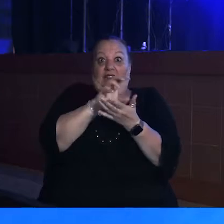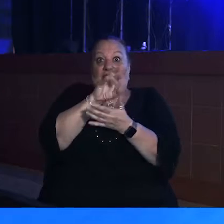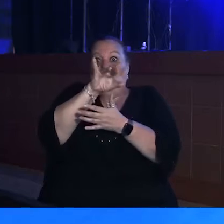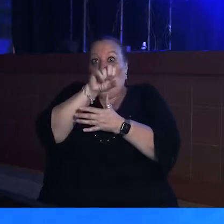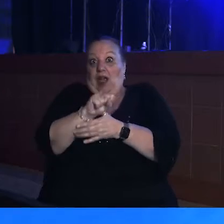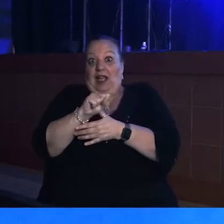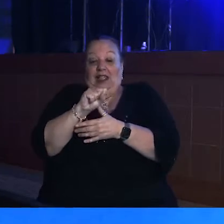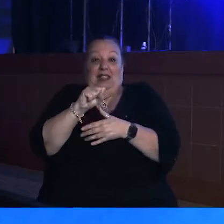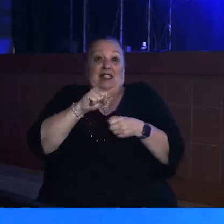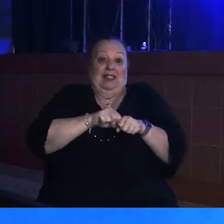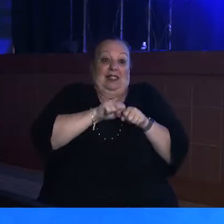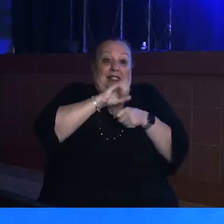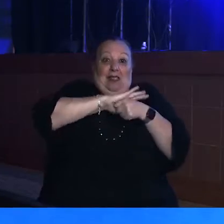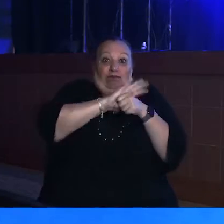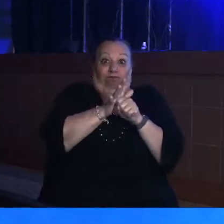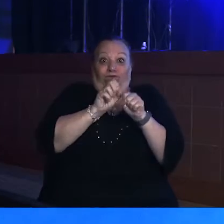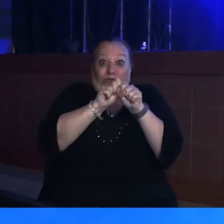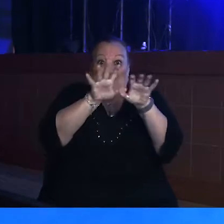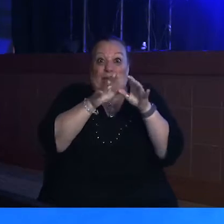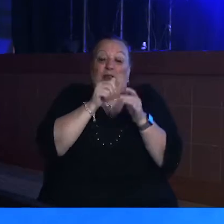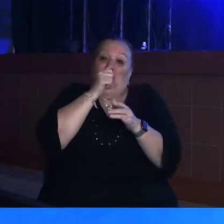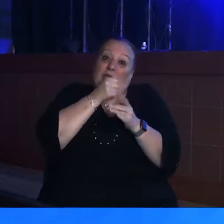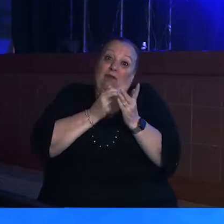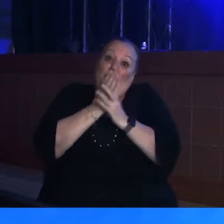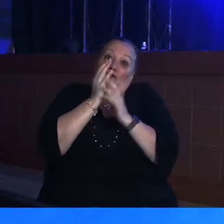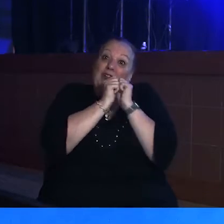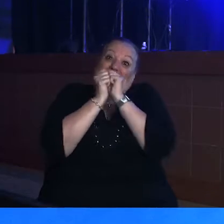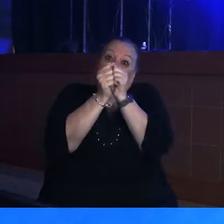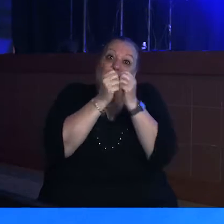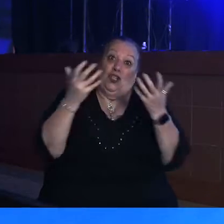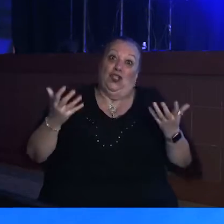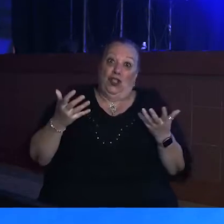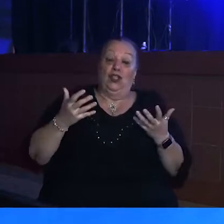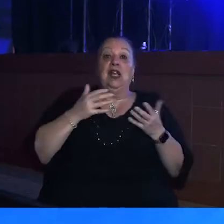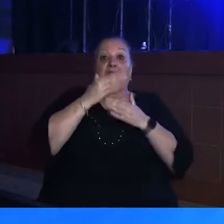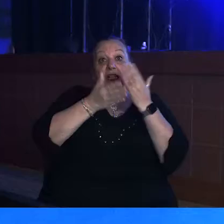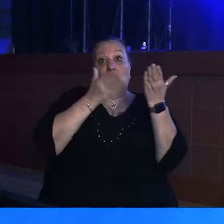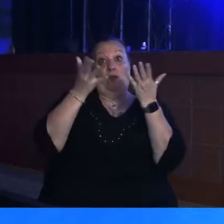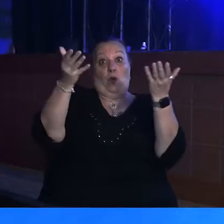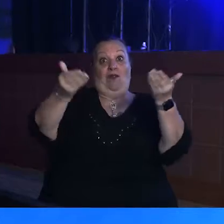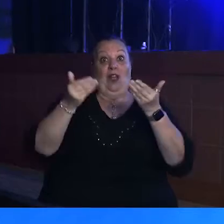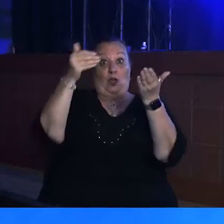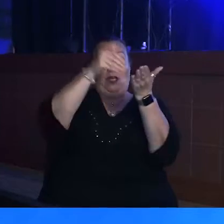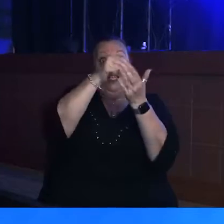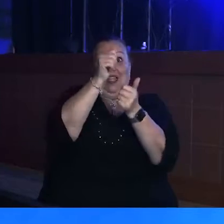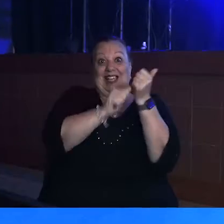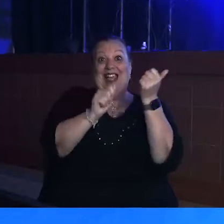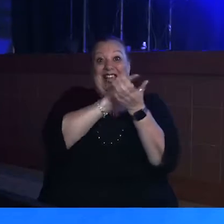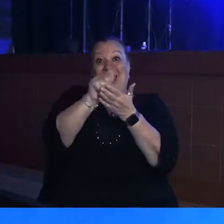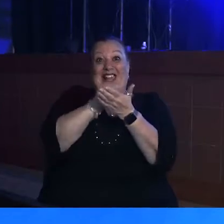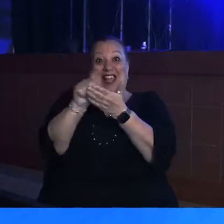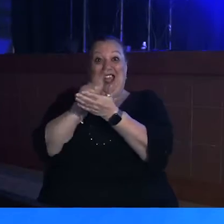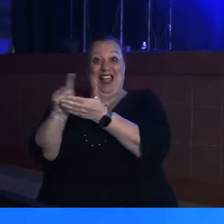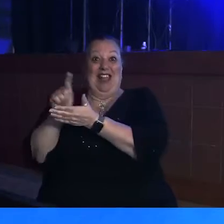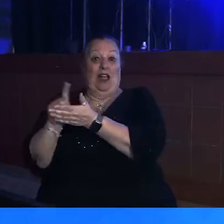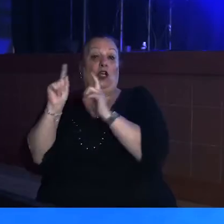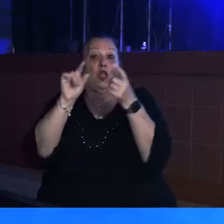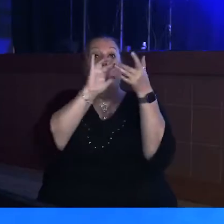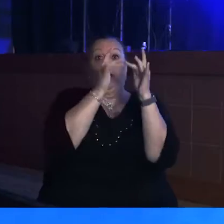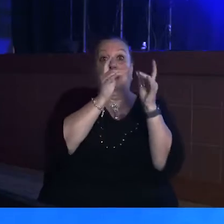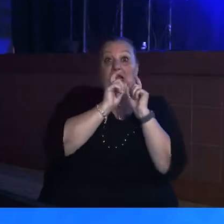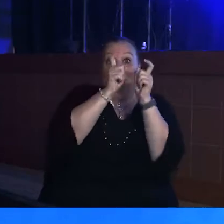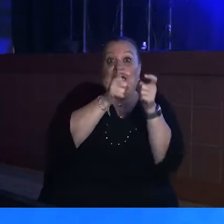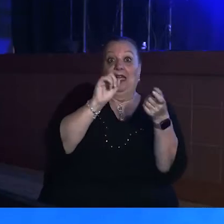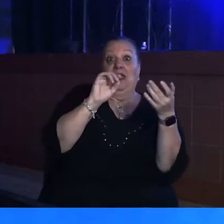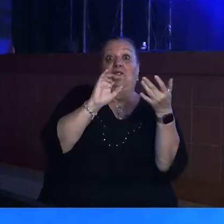we're all walking through together. At the end of the service, I just want to invite you again, like every single week, to go to our website, and you can give online, or you can